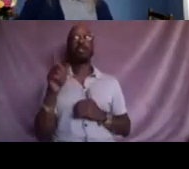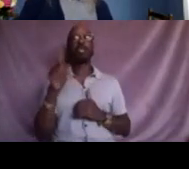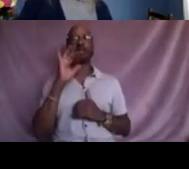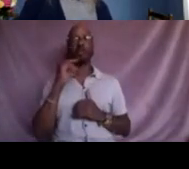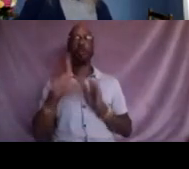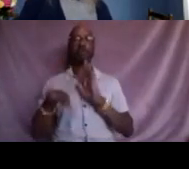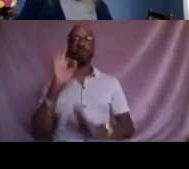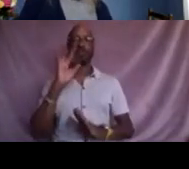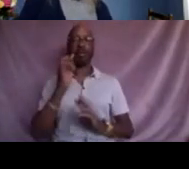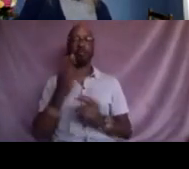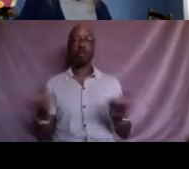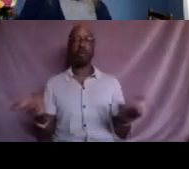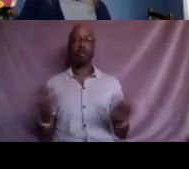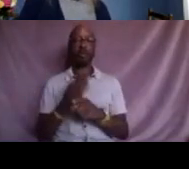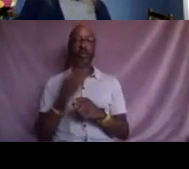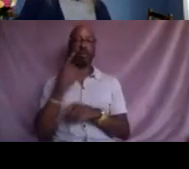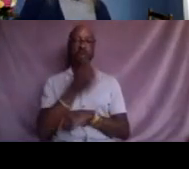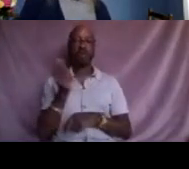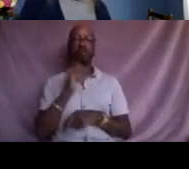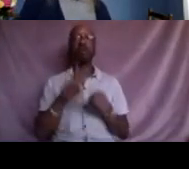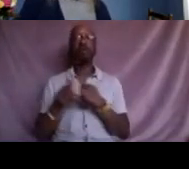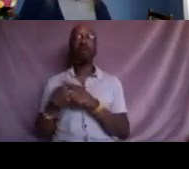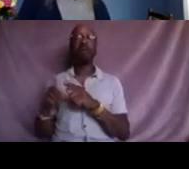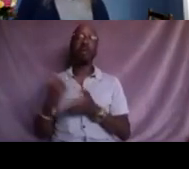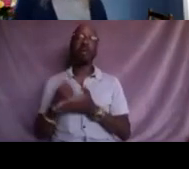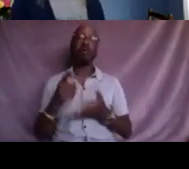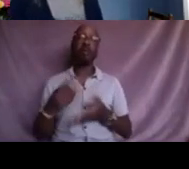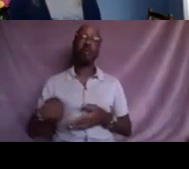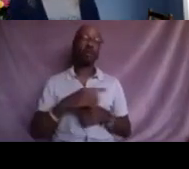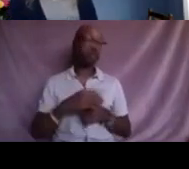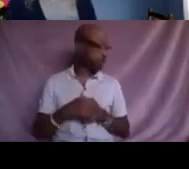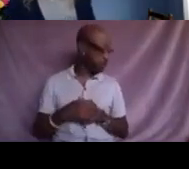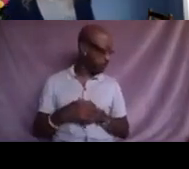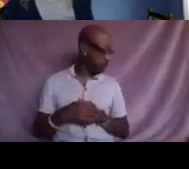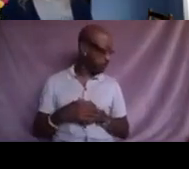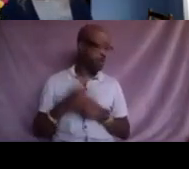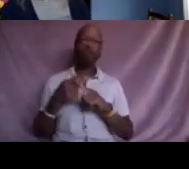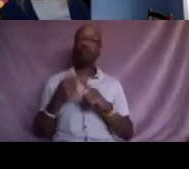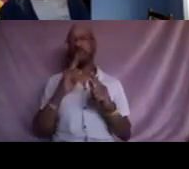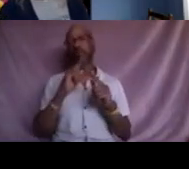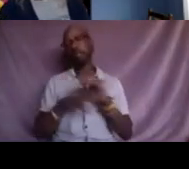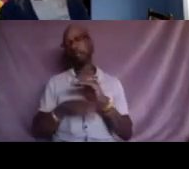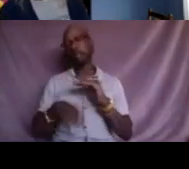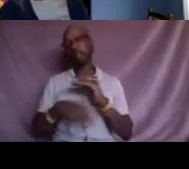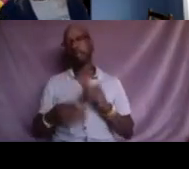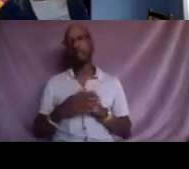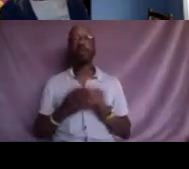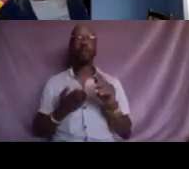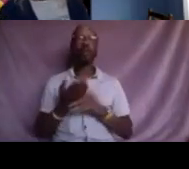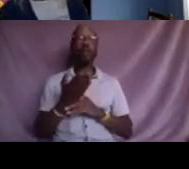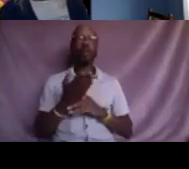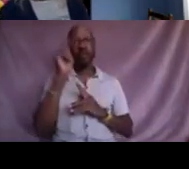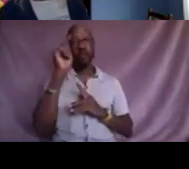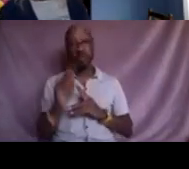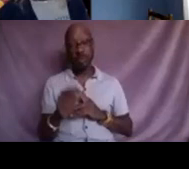we created a page just to help you really start from the basics to go through and get ready for this